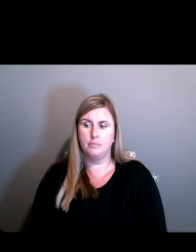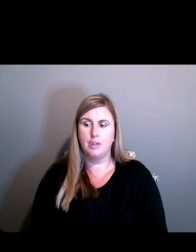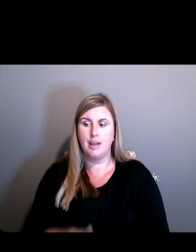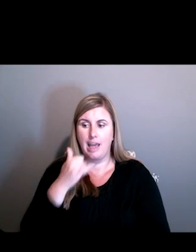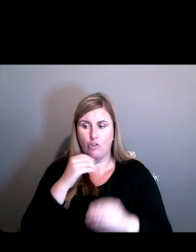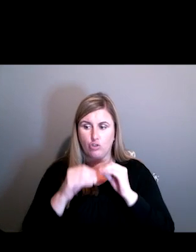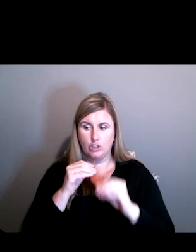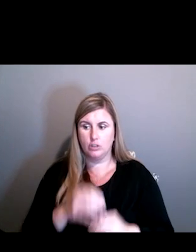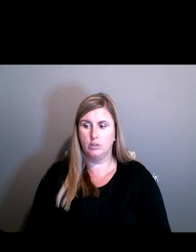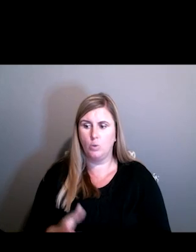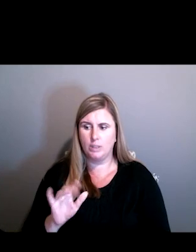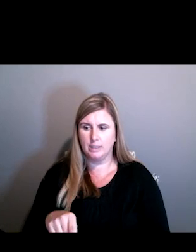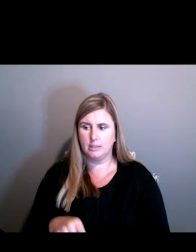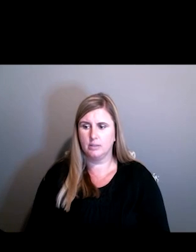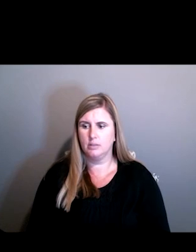This is error correction.